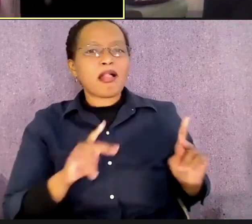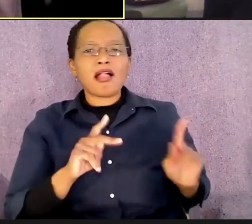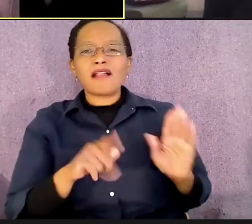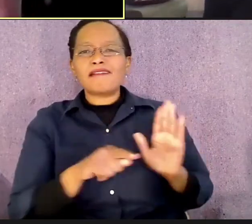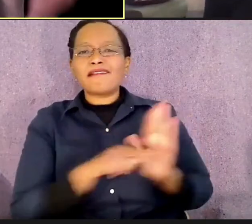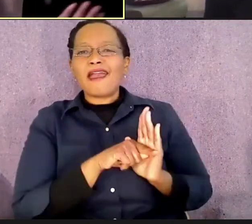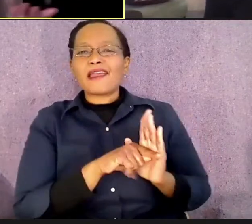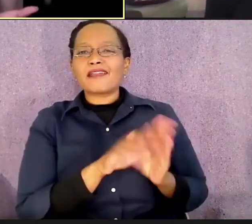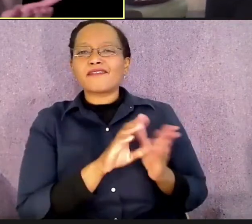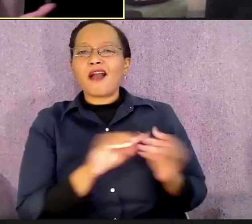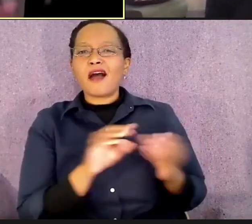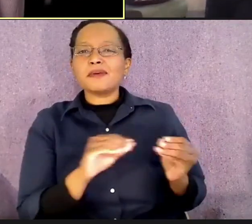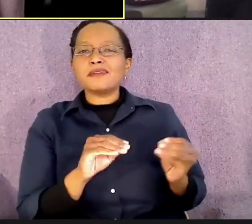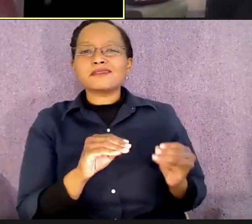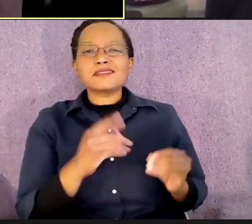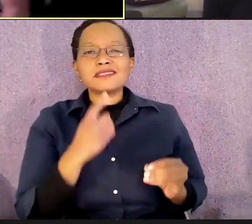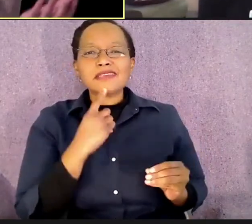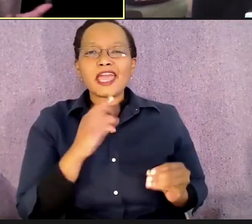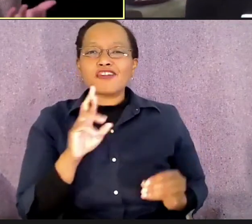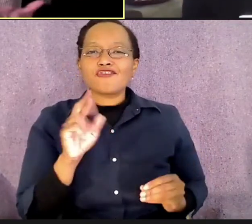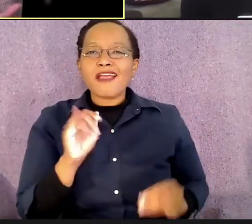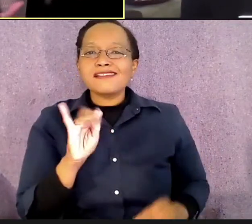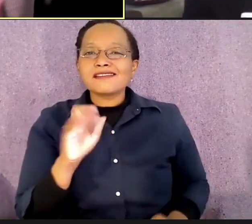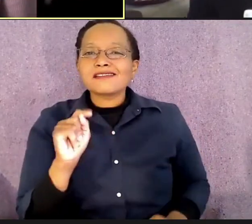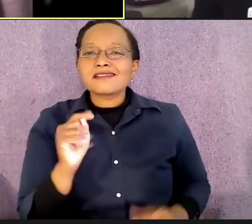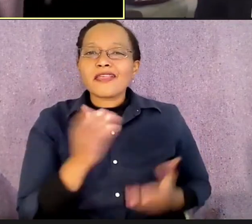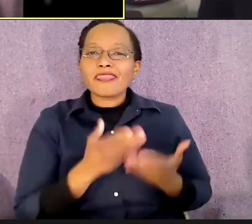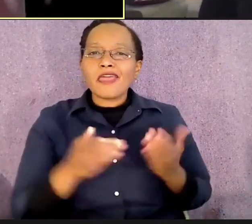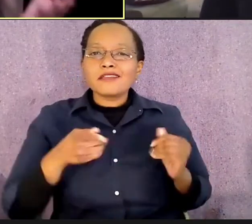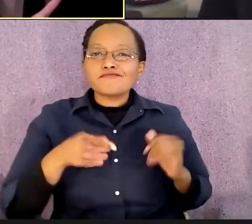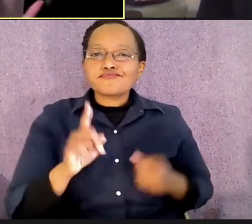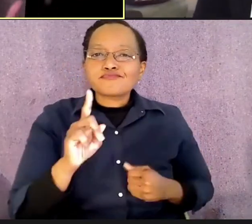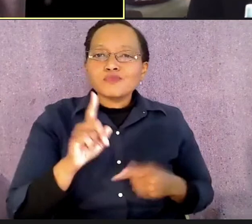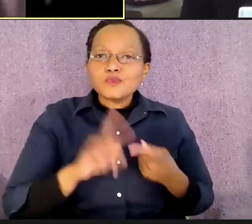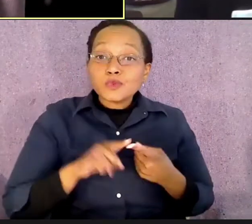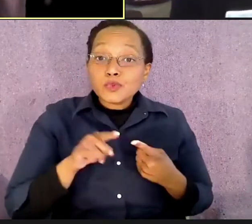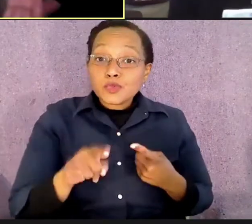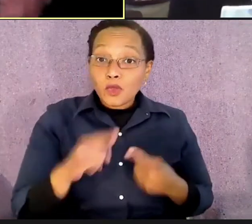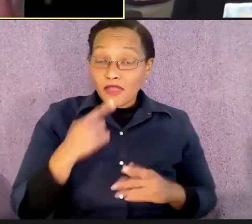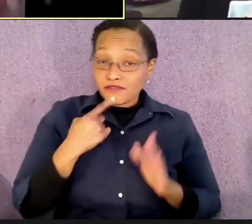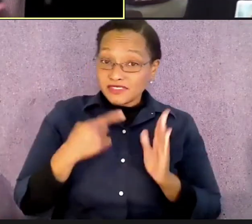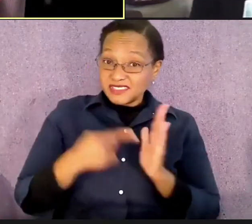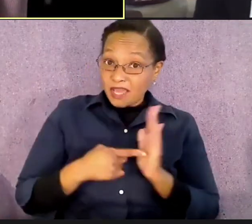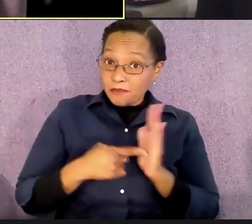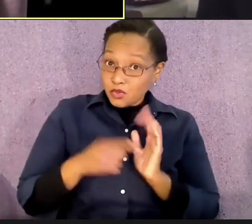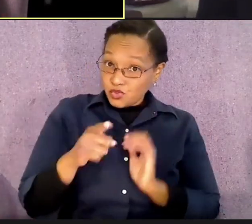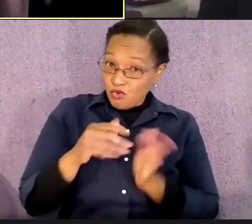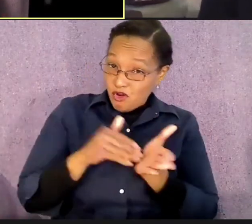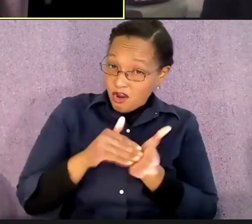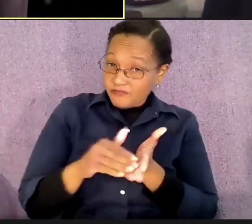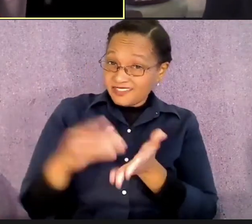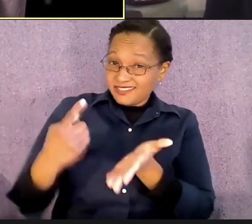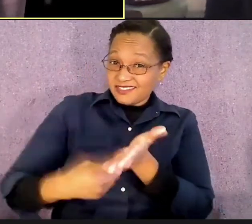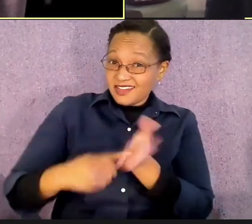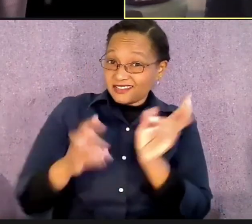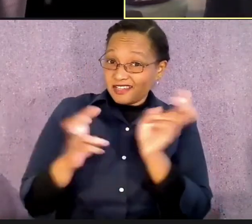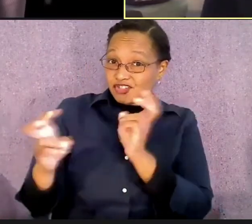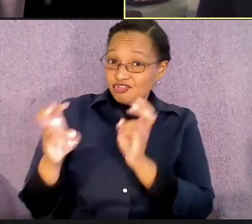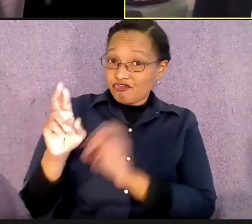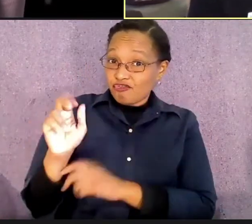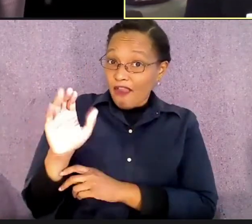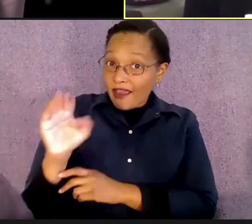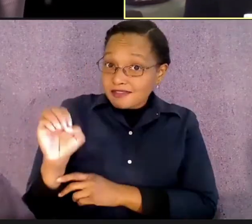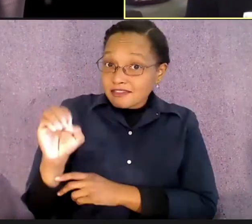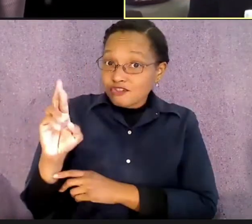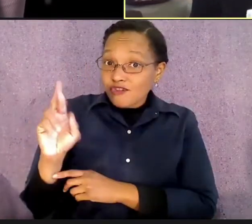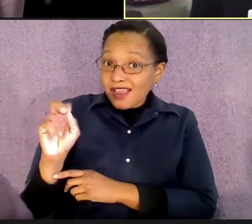about race, and some people might say like, why are we still having this conversation? Is that all you talk about, or how do you handle that? I mean,